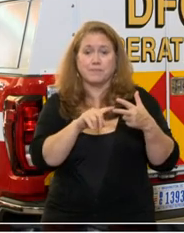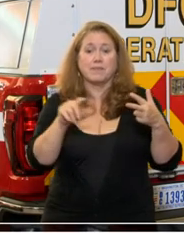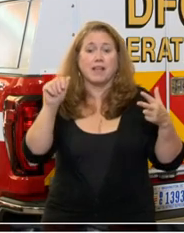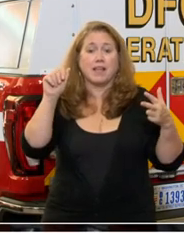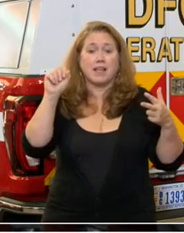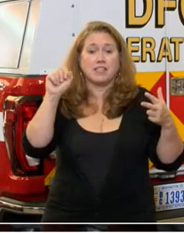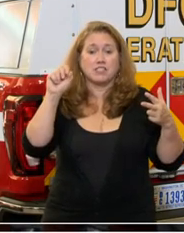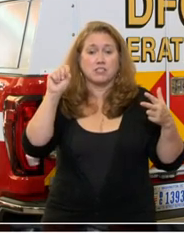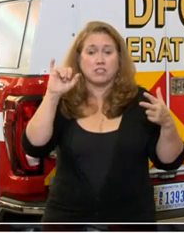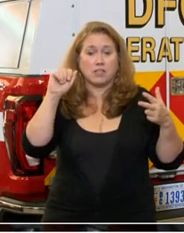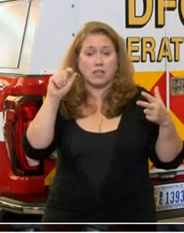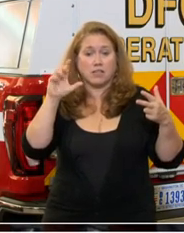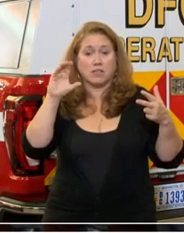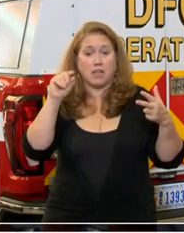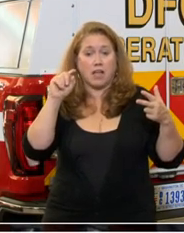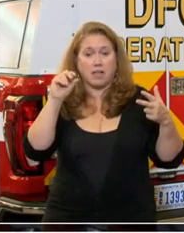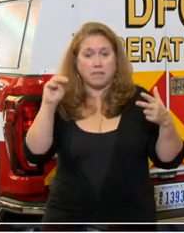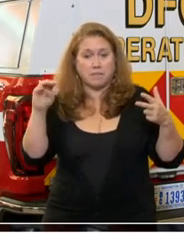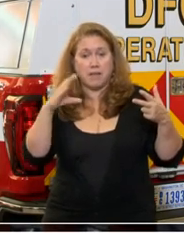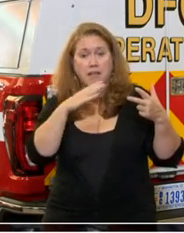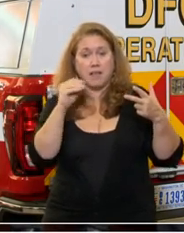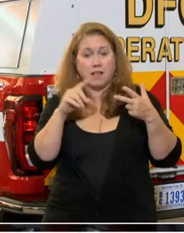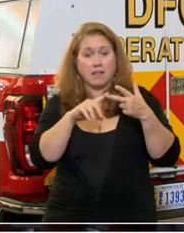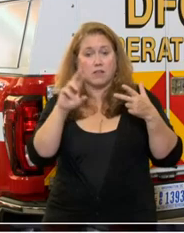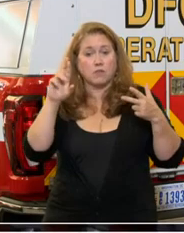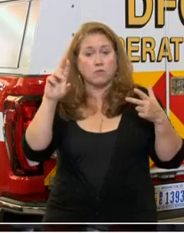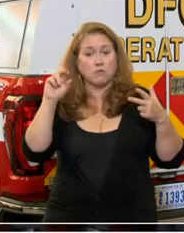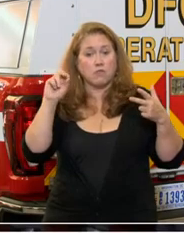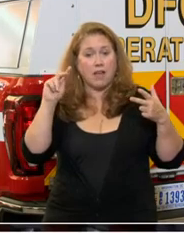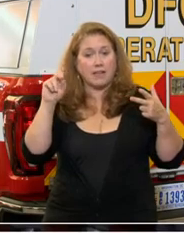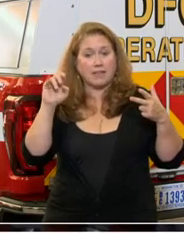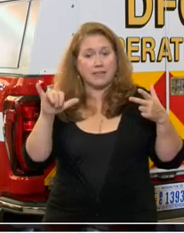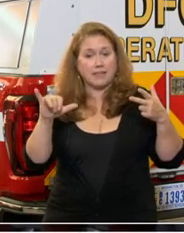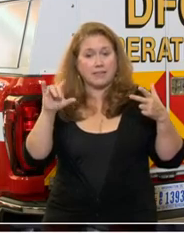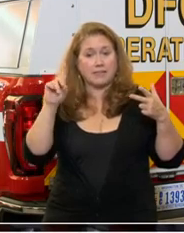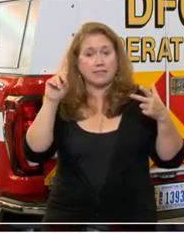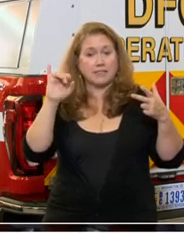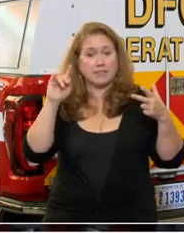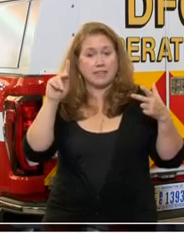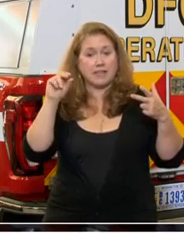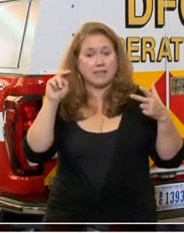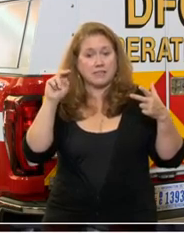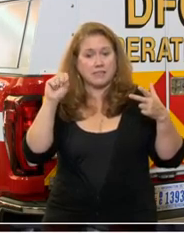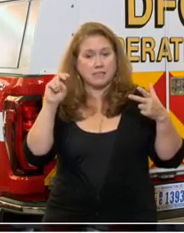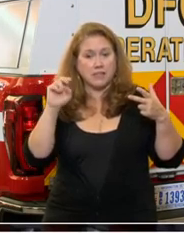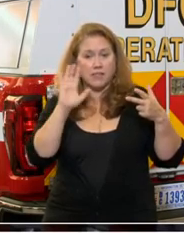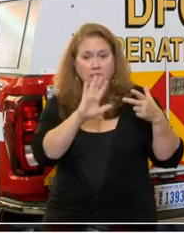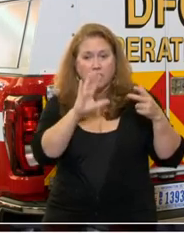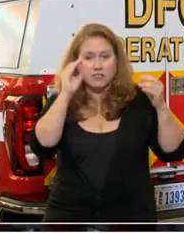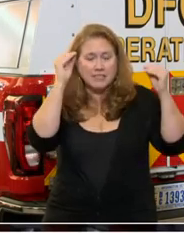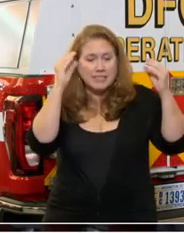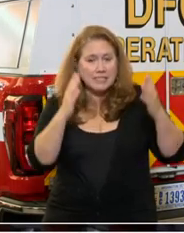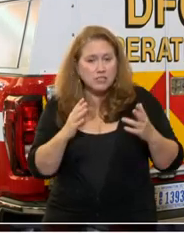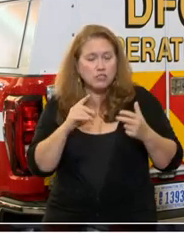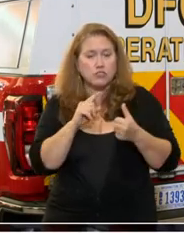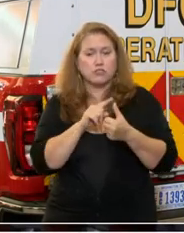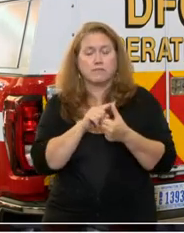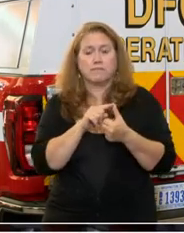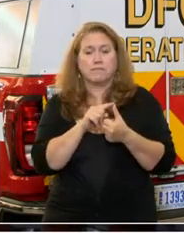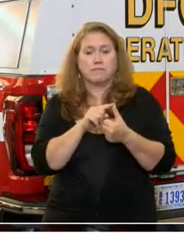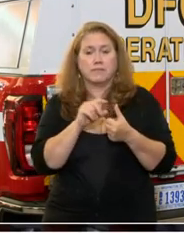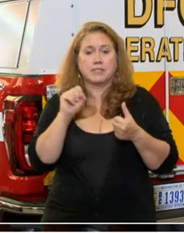Dickens. We remember our teachers and guides who were with them, Sarah